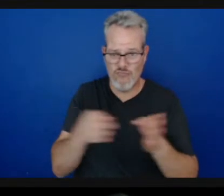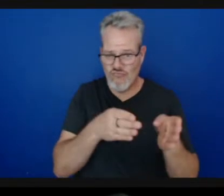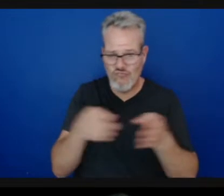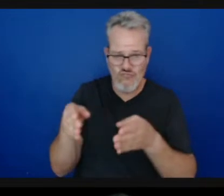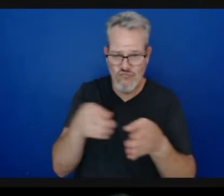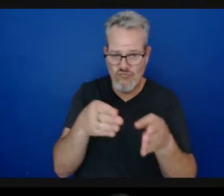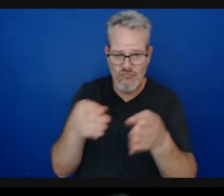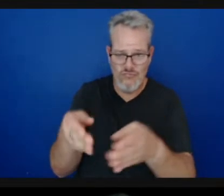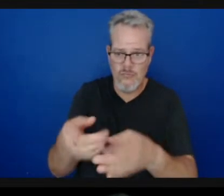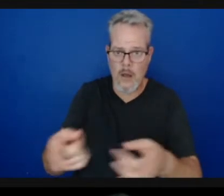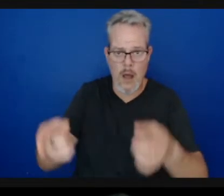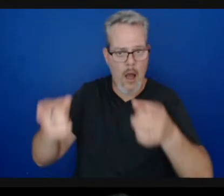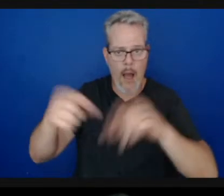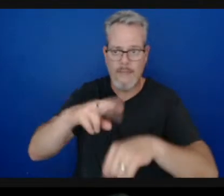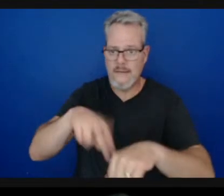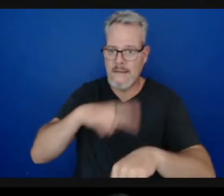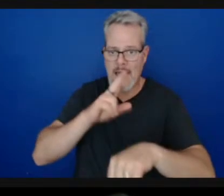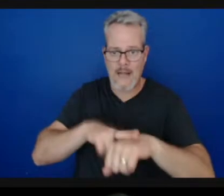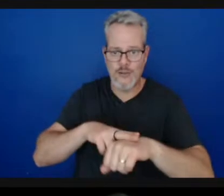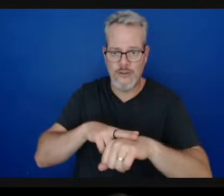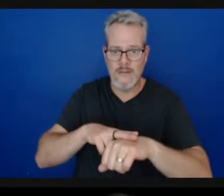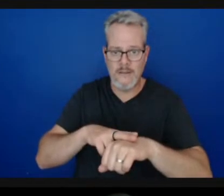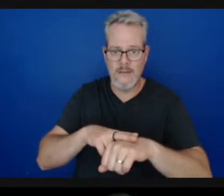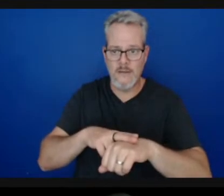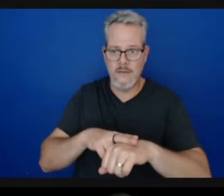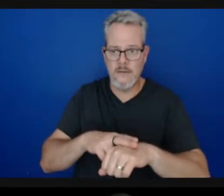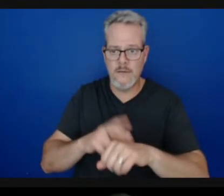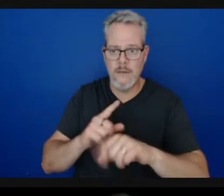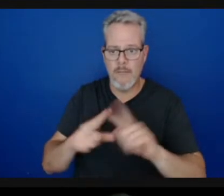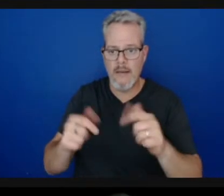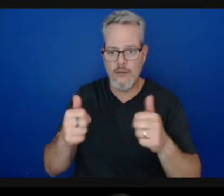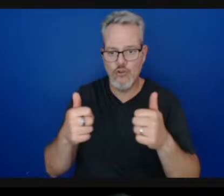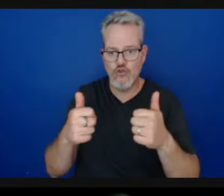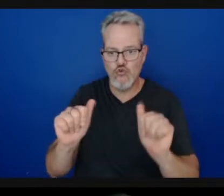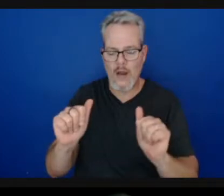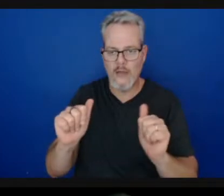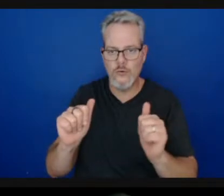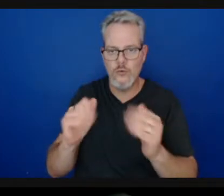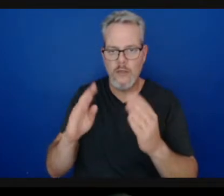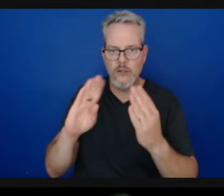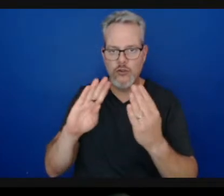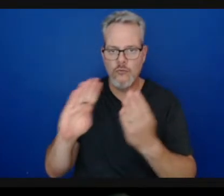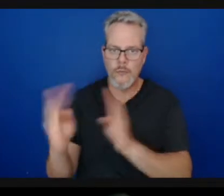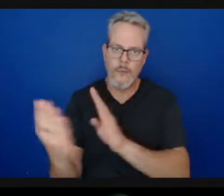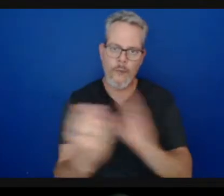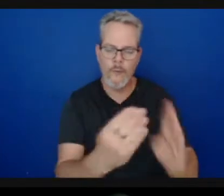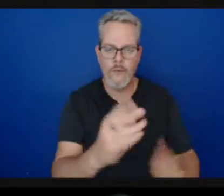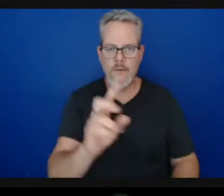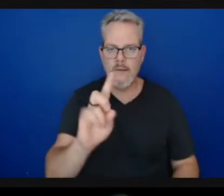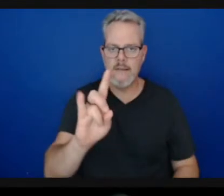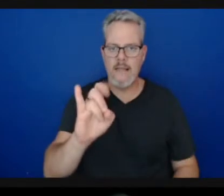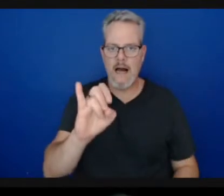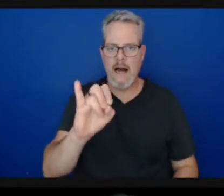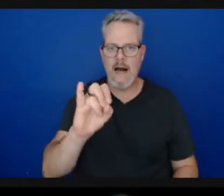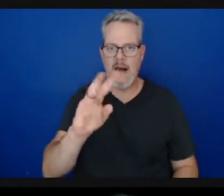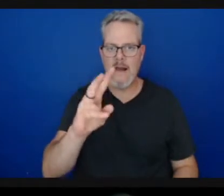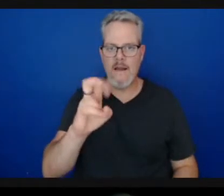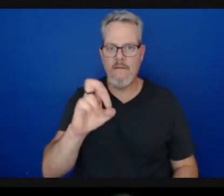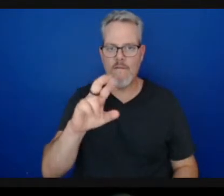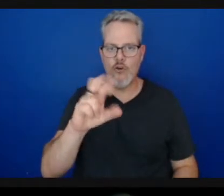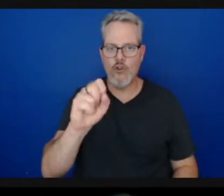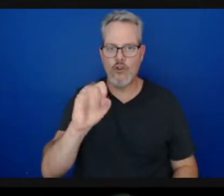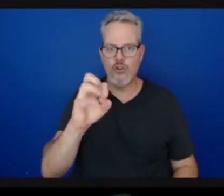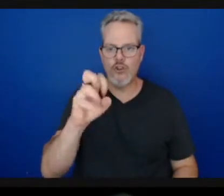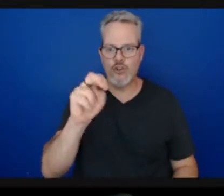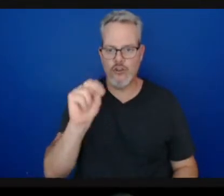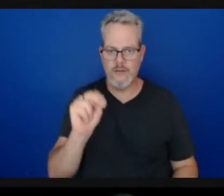they were encouraged to try it manually as well. This was the beginning of lava diversion here in this modern era.